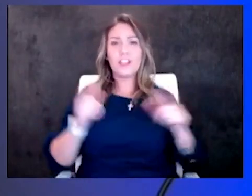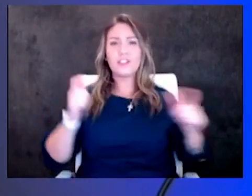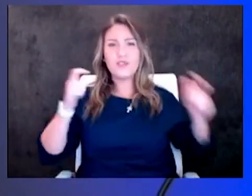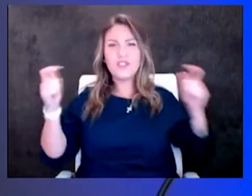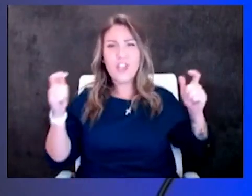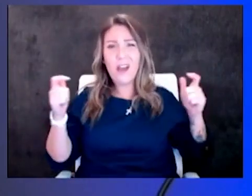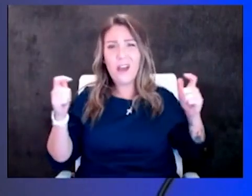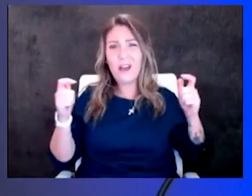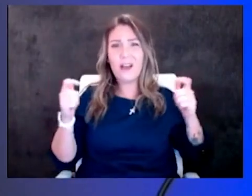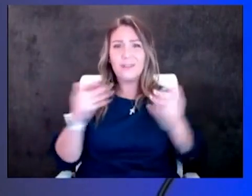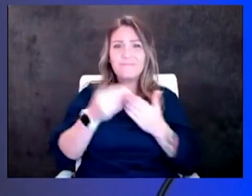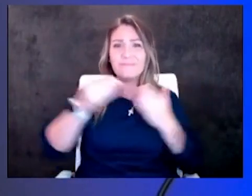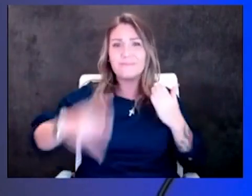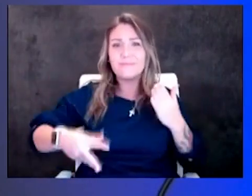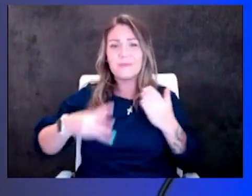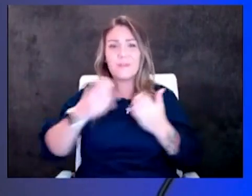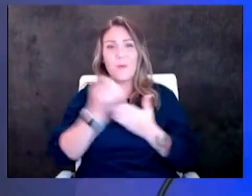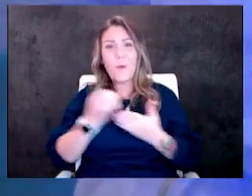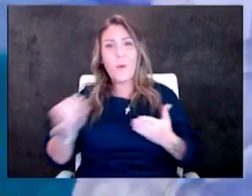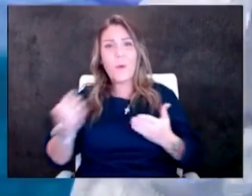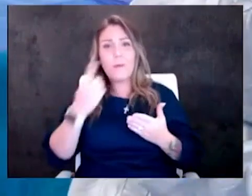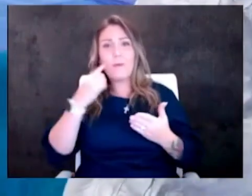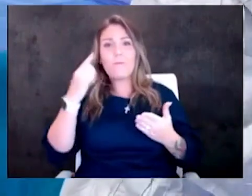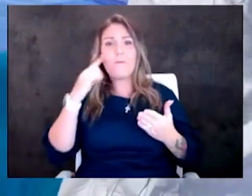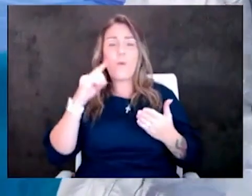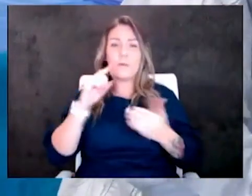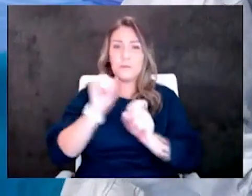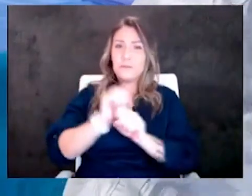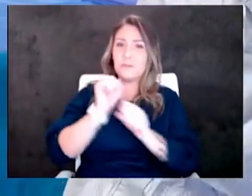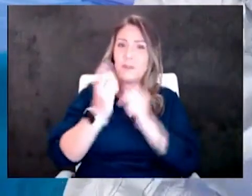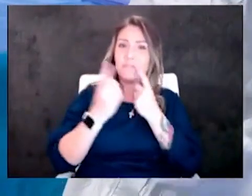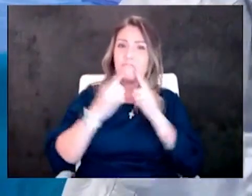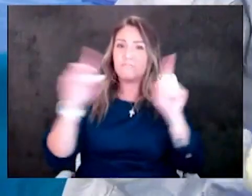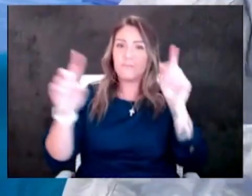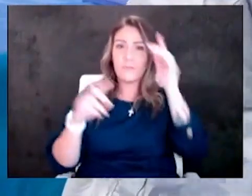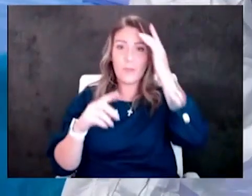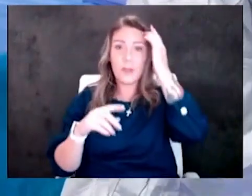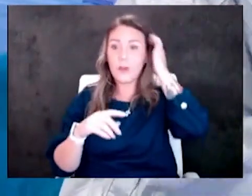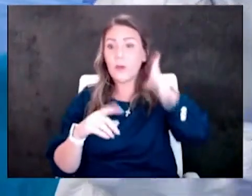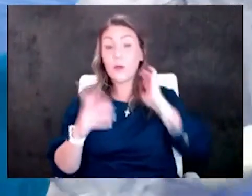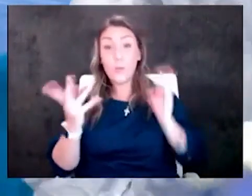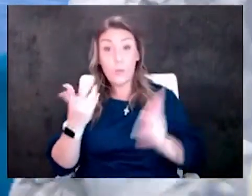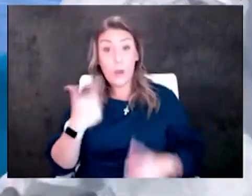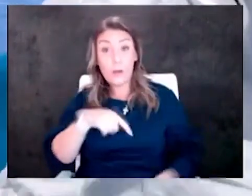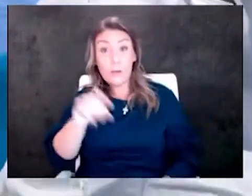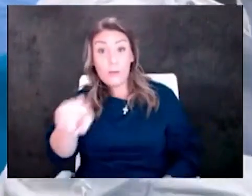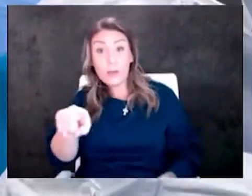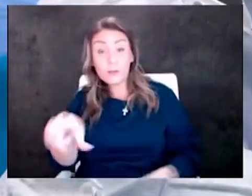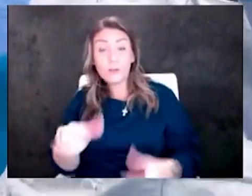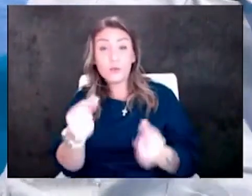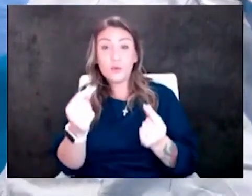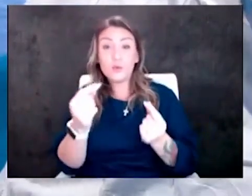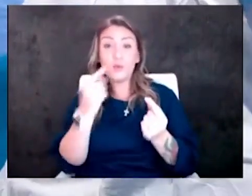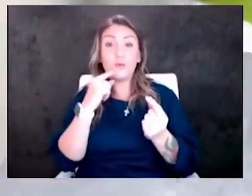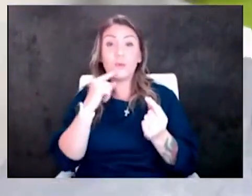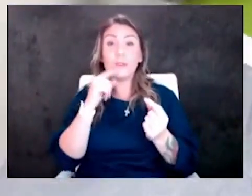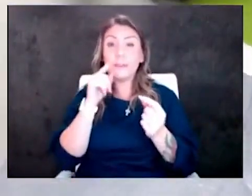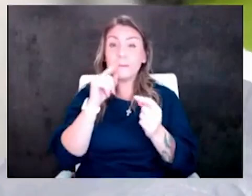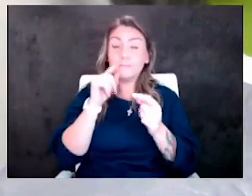do our jobs effectively. Essentially, what we have to be able to do is look inside the brain from two different angles to do our